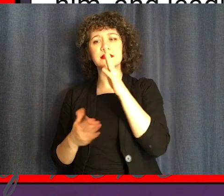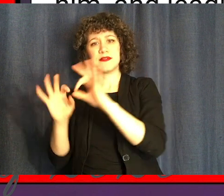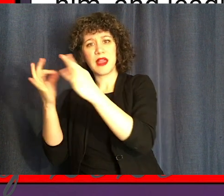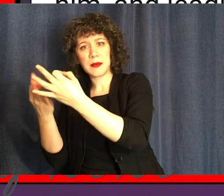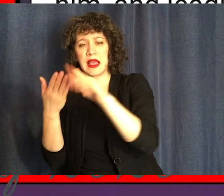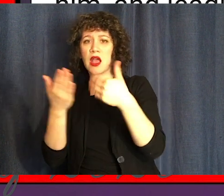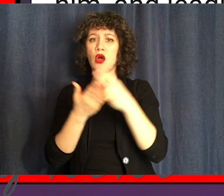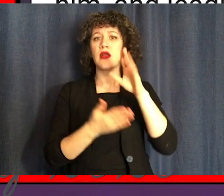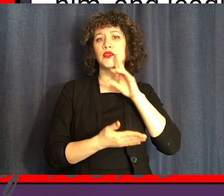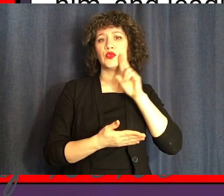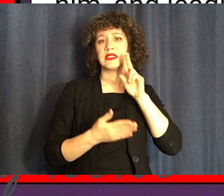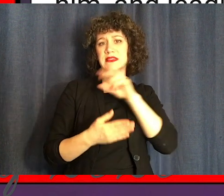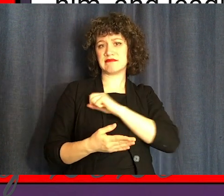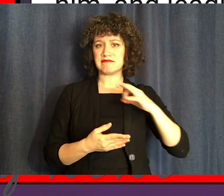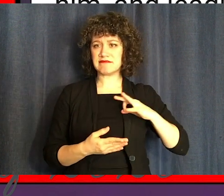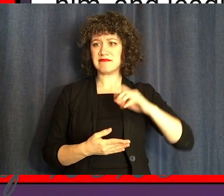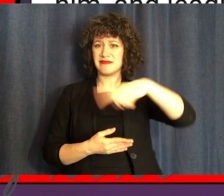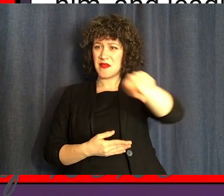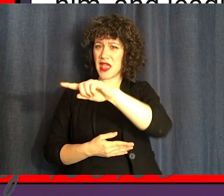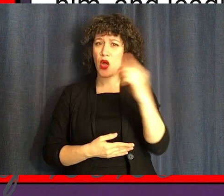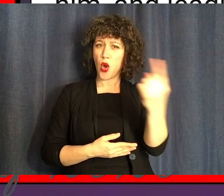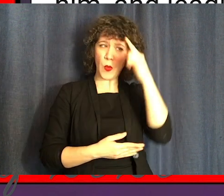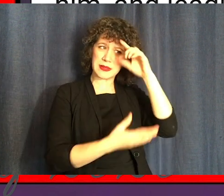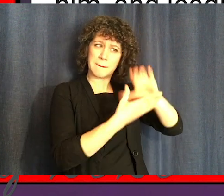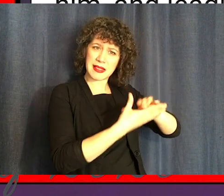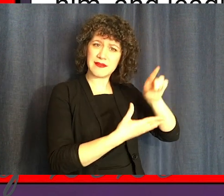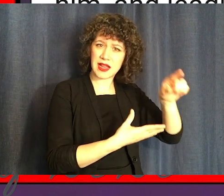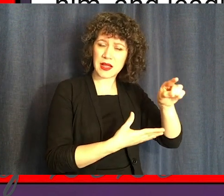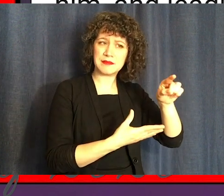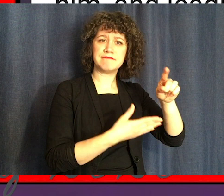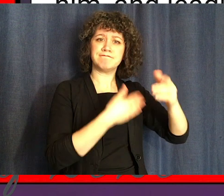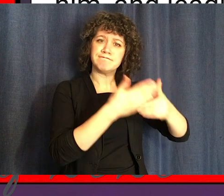believing in him and leading him on the road to success.